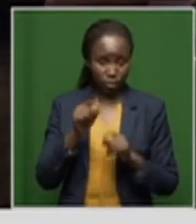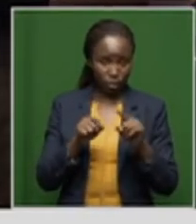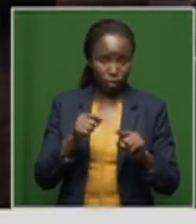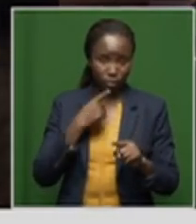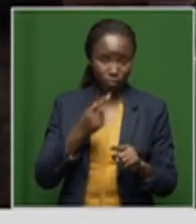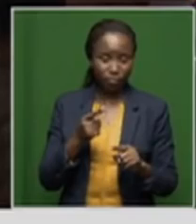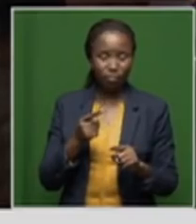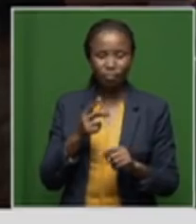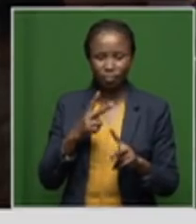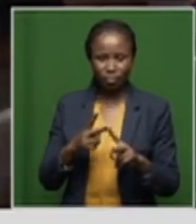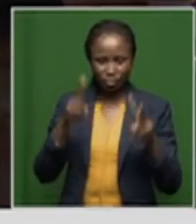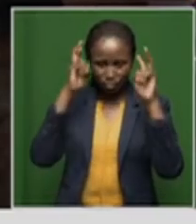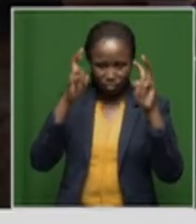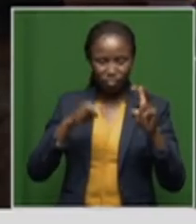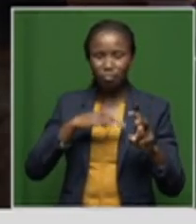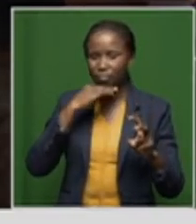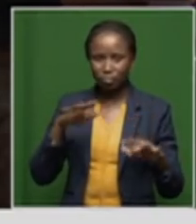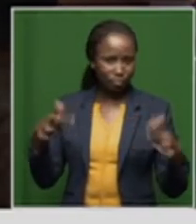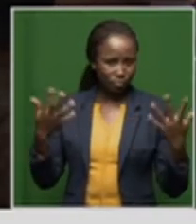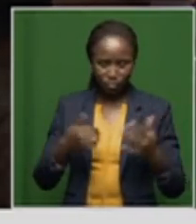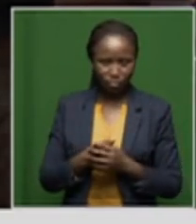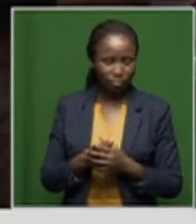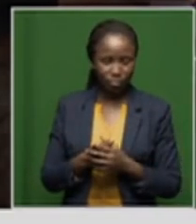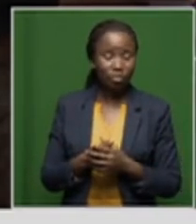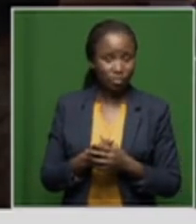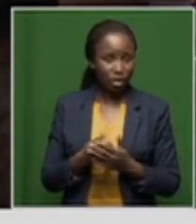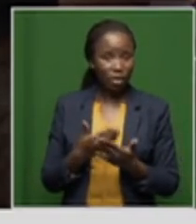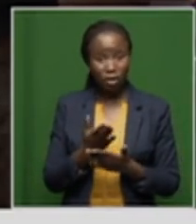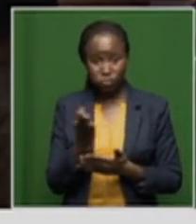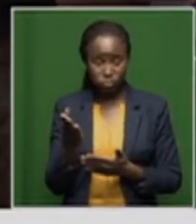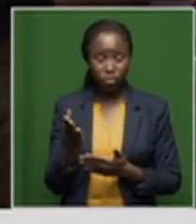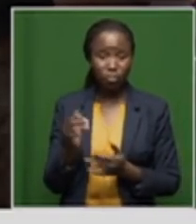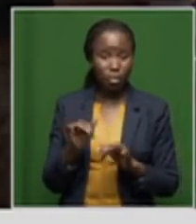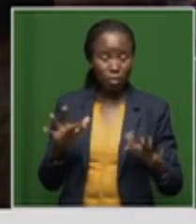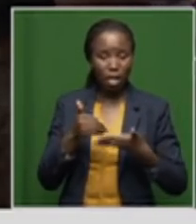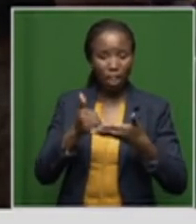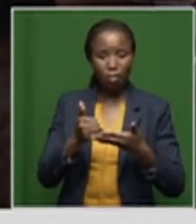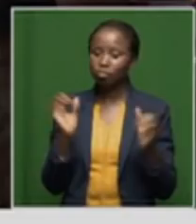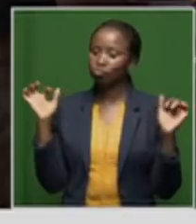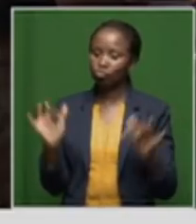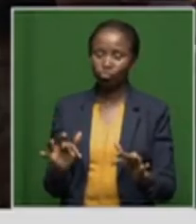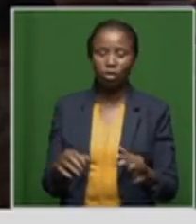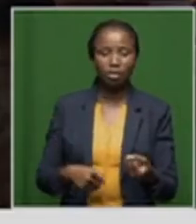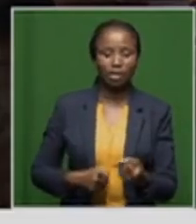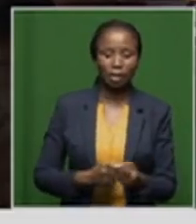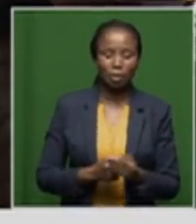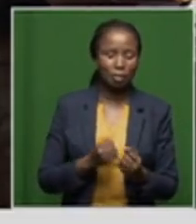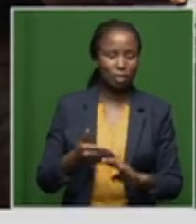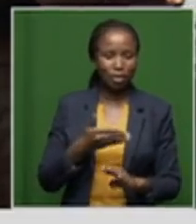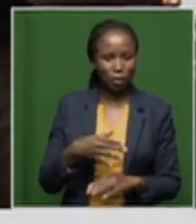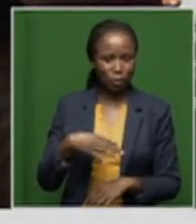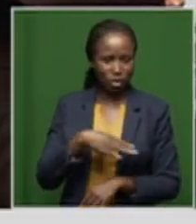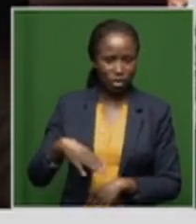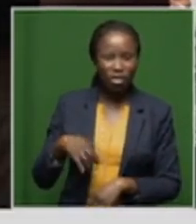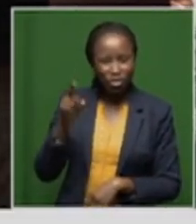that there have not been enough buses that have been available to ferry people to come and support the former president. And you'd